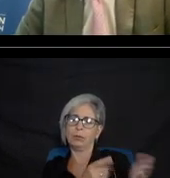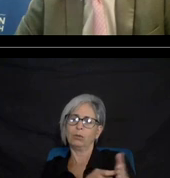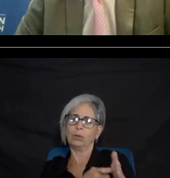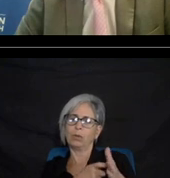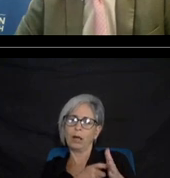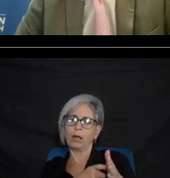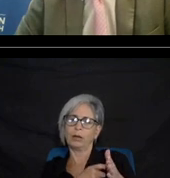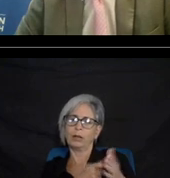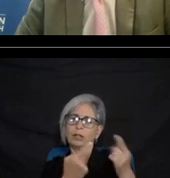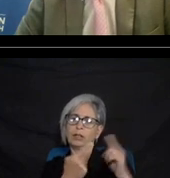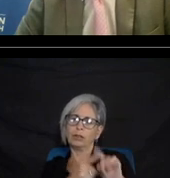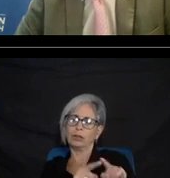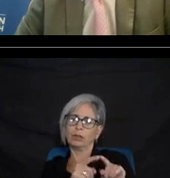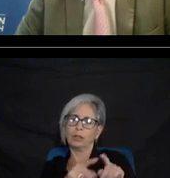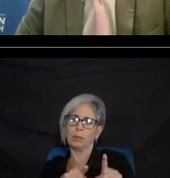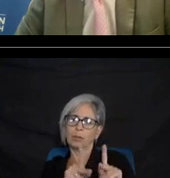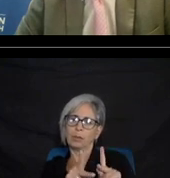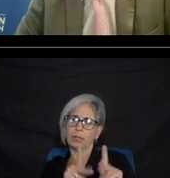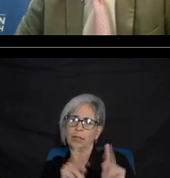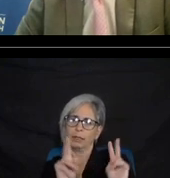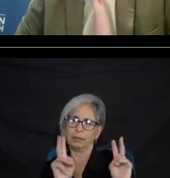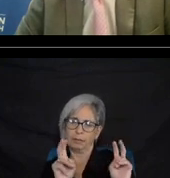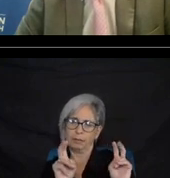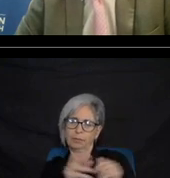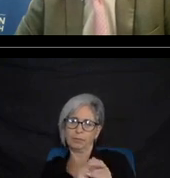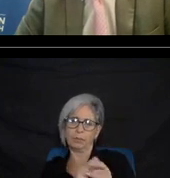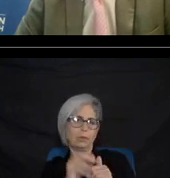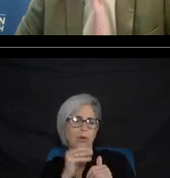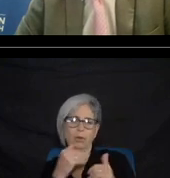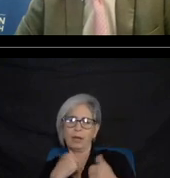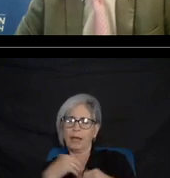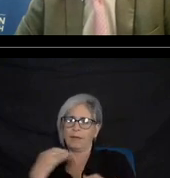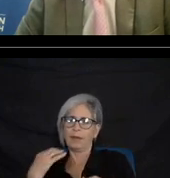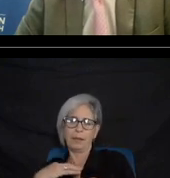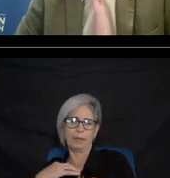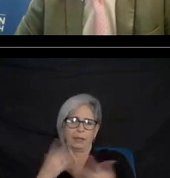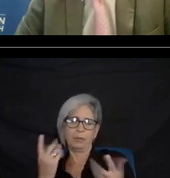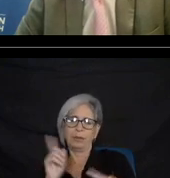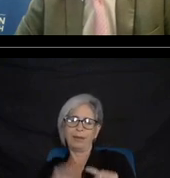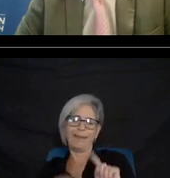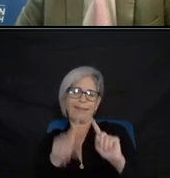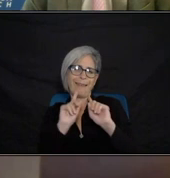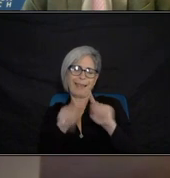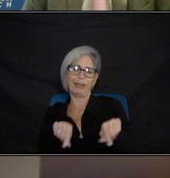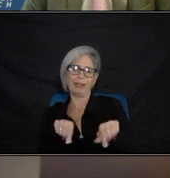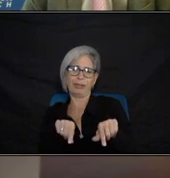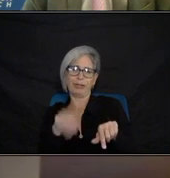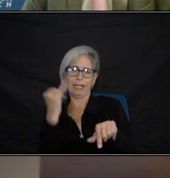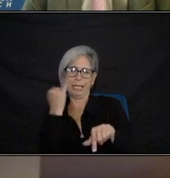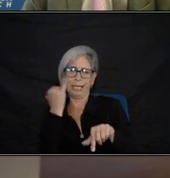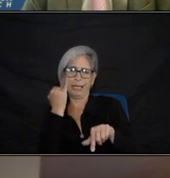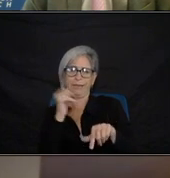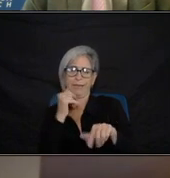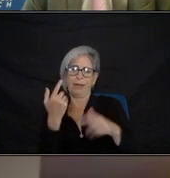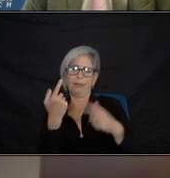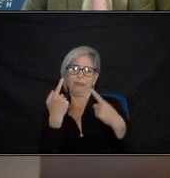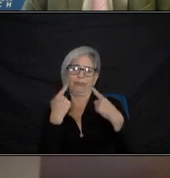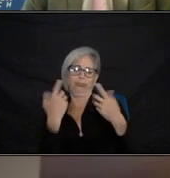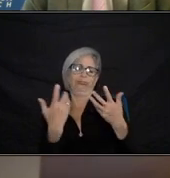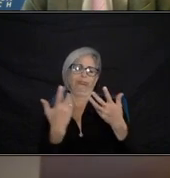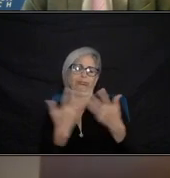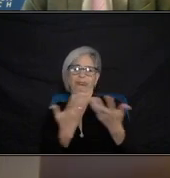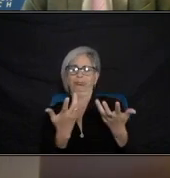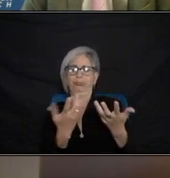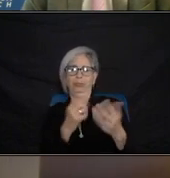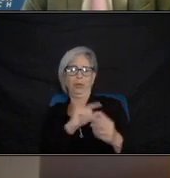require during the permitting phase. And again, we do not have a permit application, so we cannot answer whether or not they're complying until they do submit